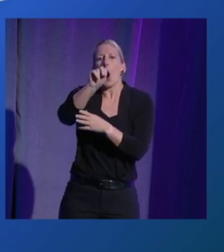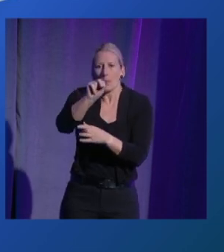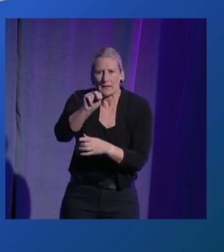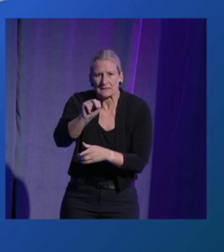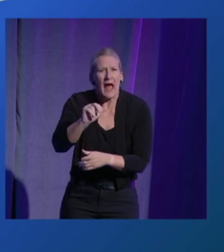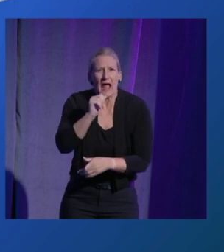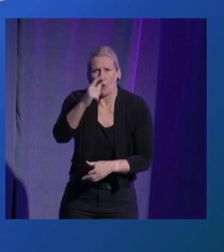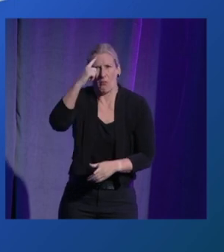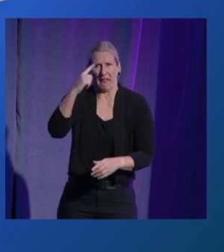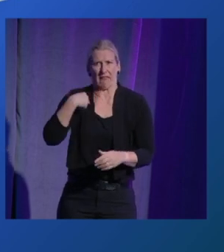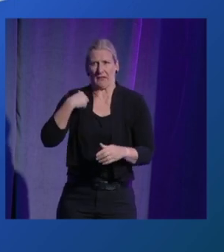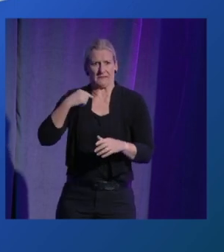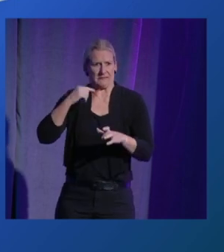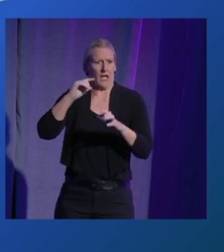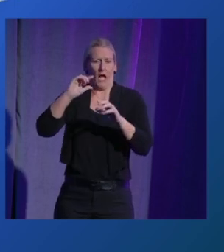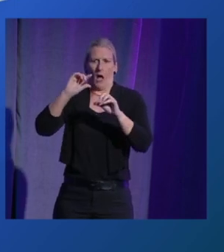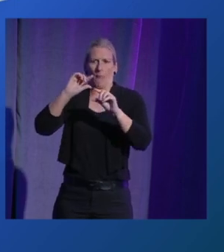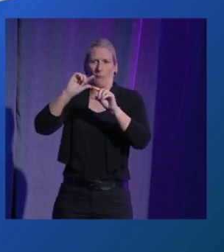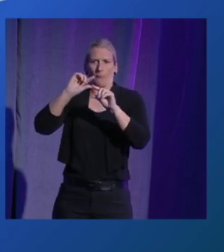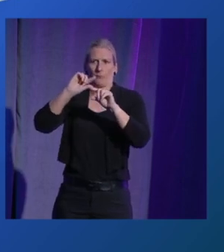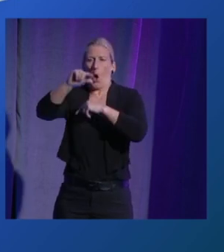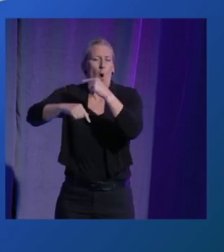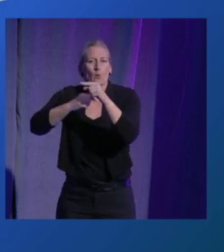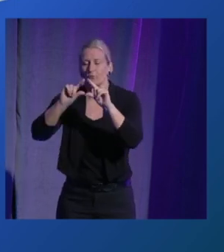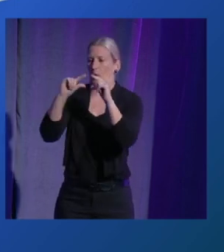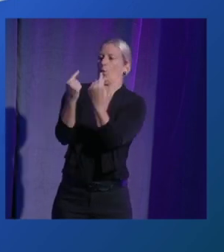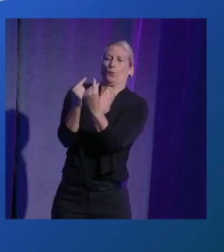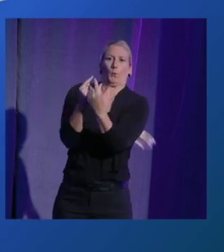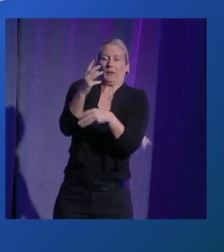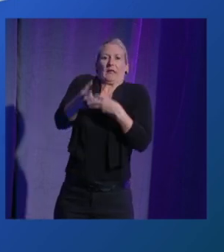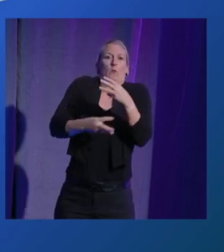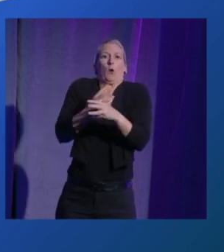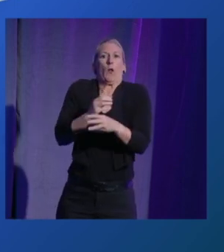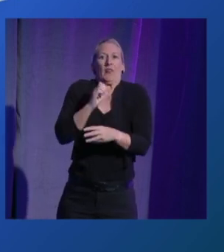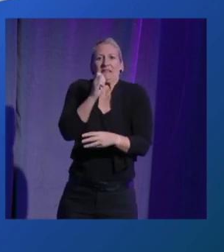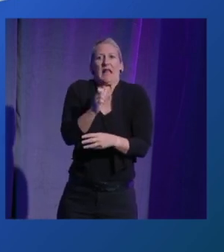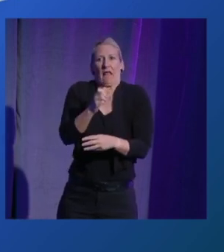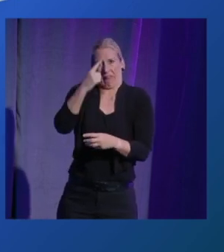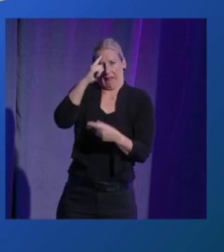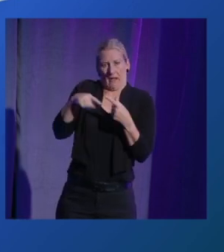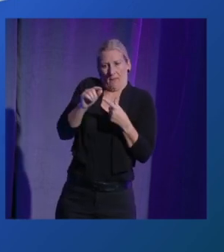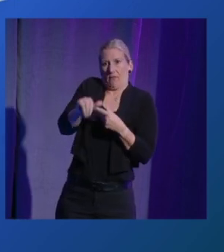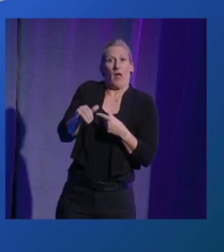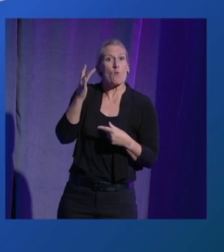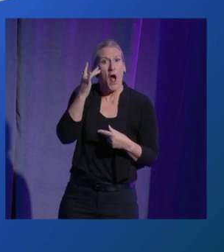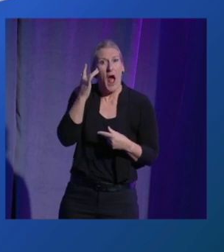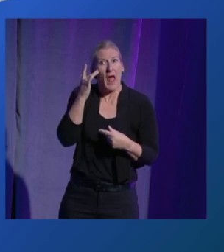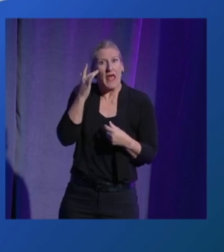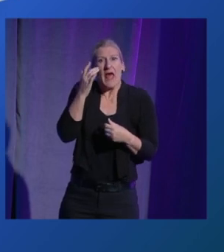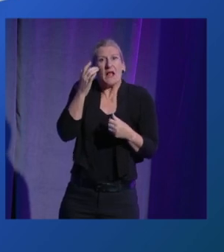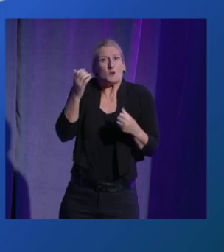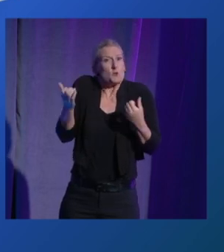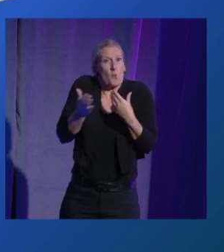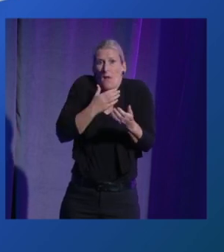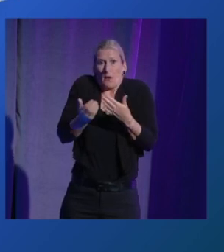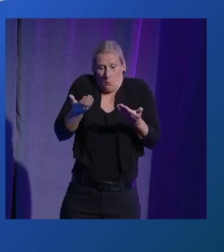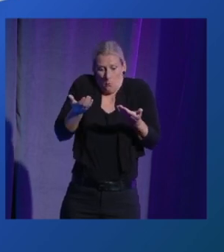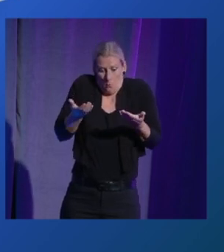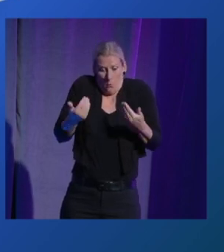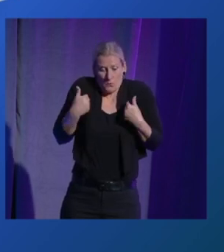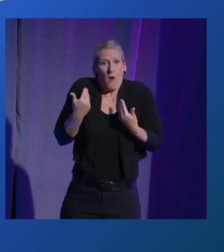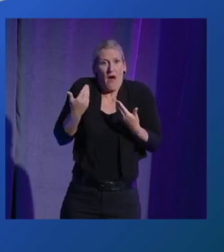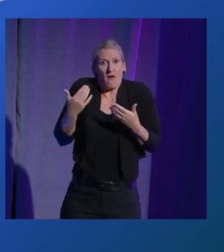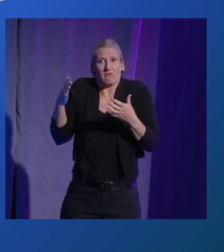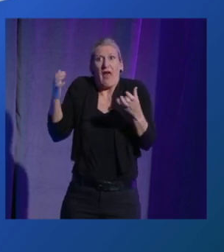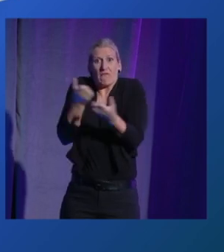can do around with the supply chain and your own production facilities ultimately it's got to go back to the farm and the farmer is where you know the the real